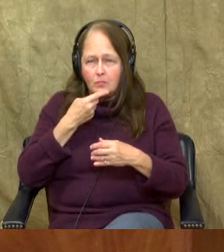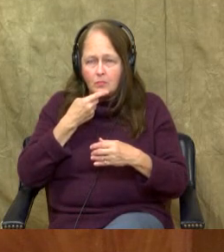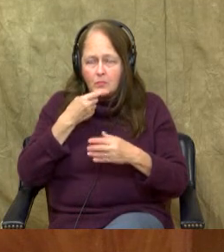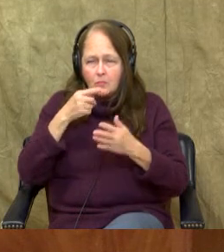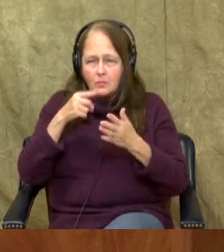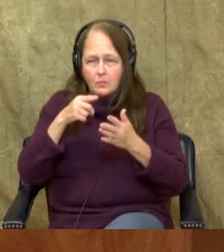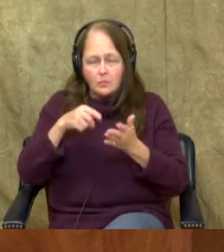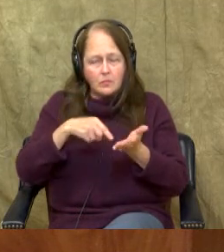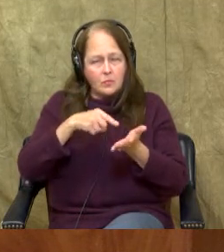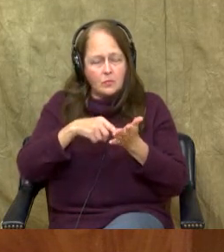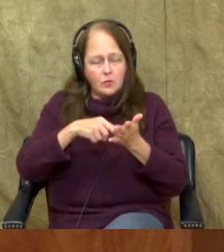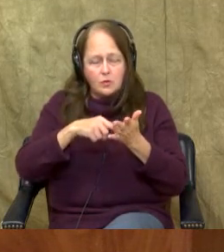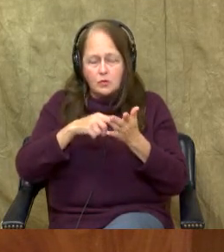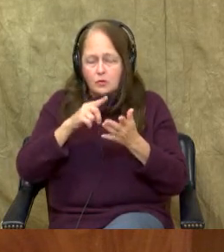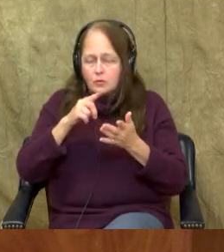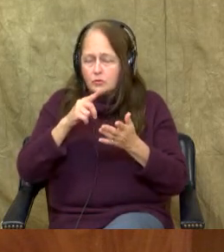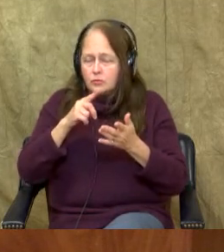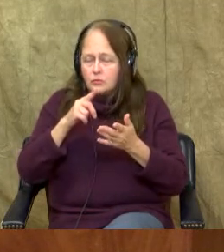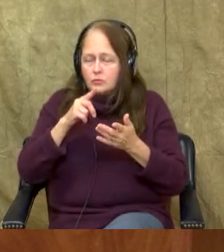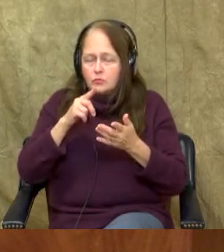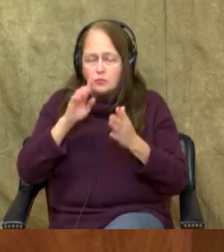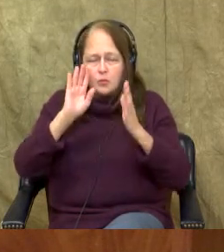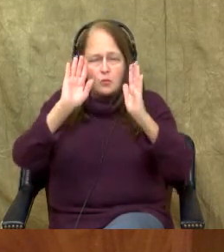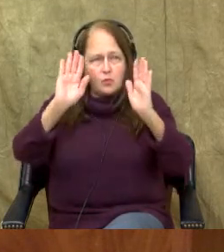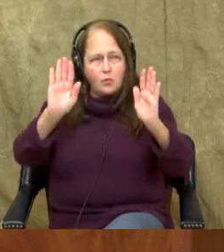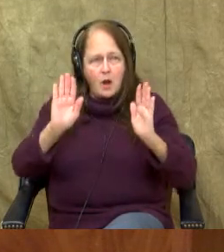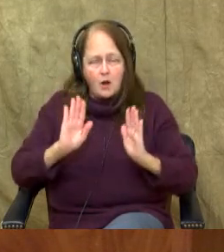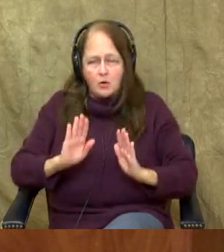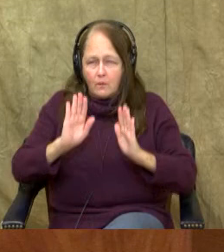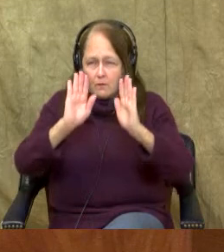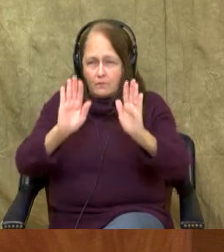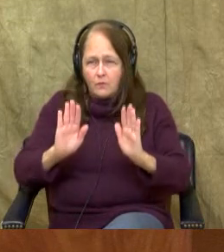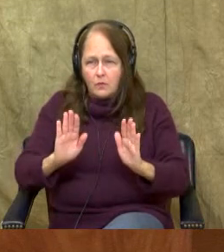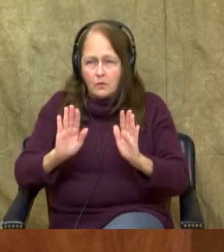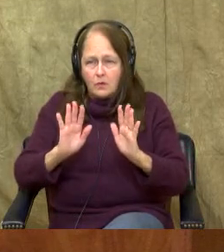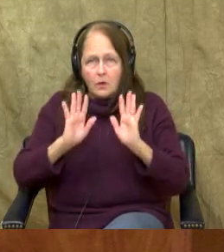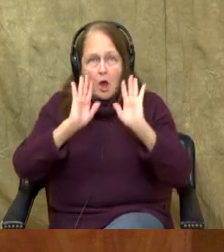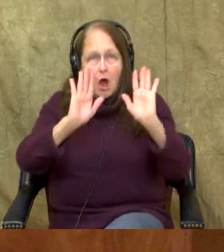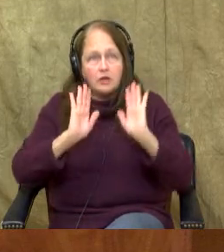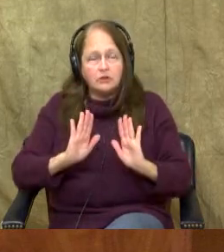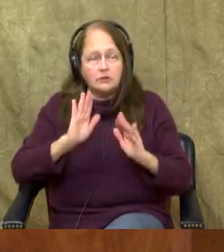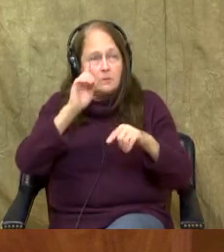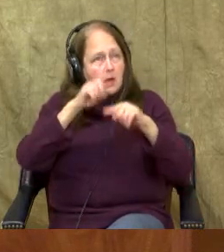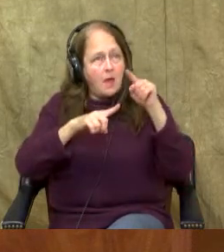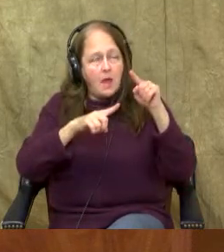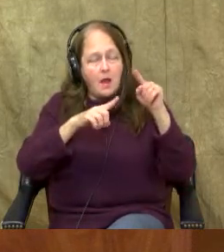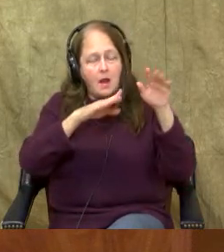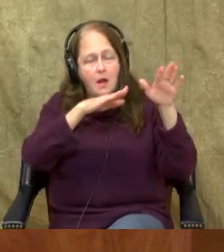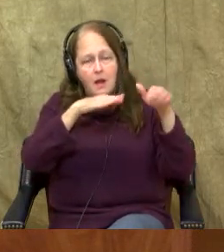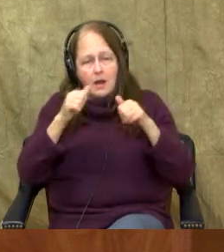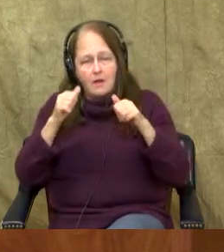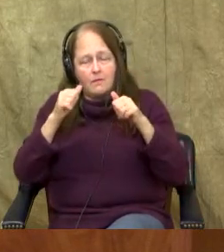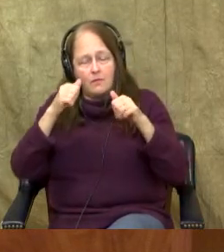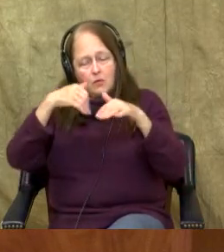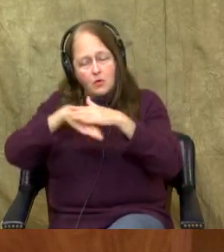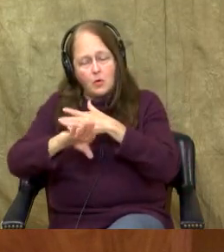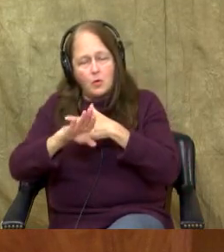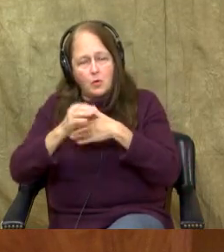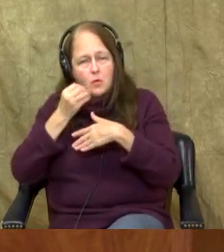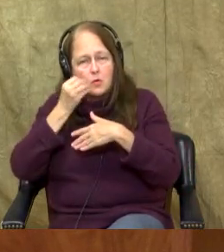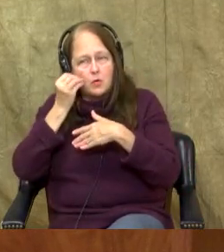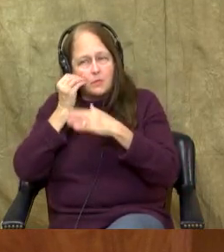that it was just too wonderful, meaning just awesome. They could not take their eyes off of it. It